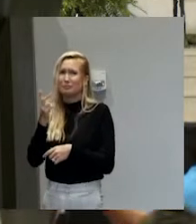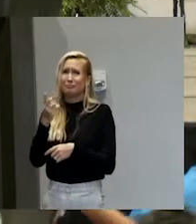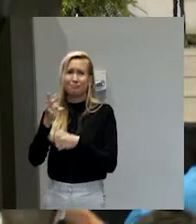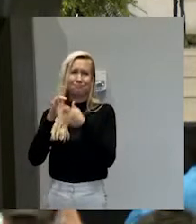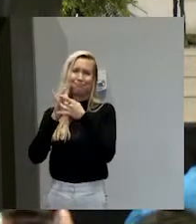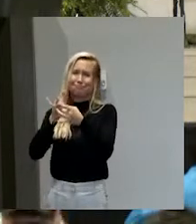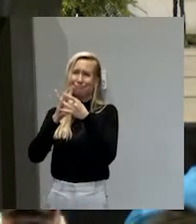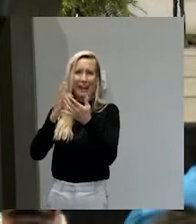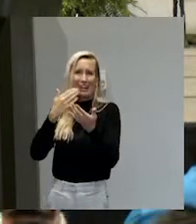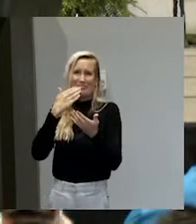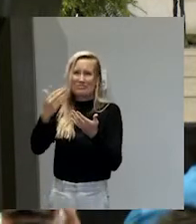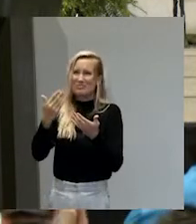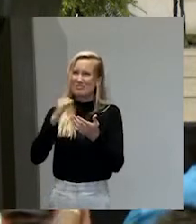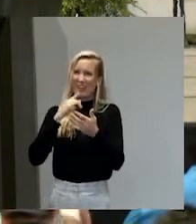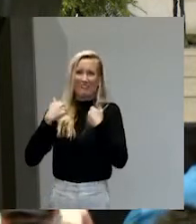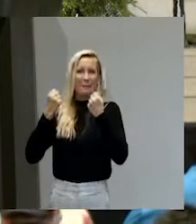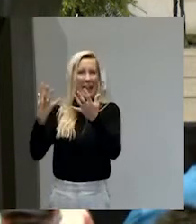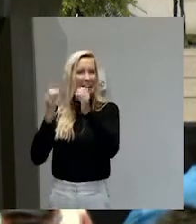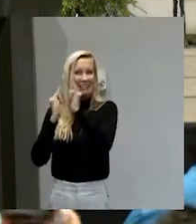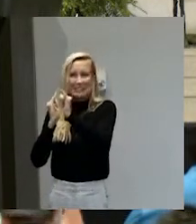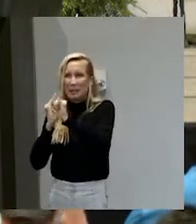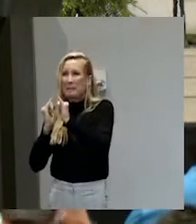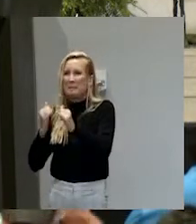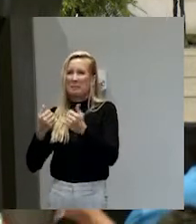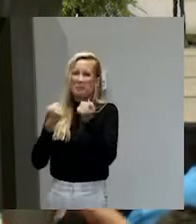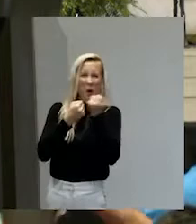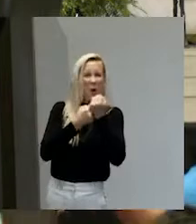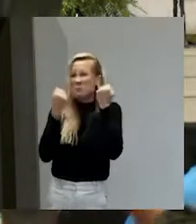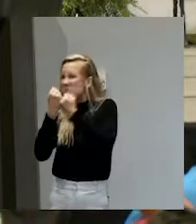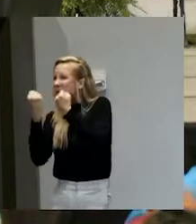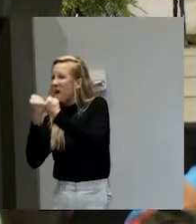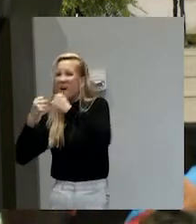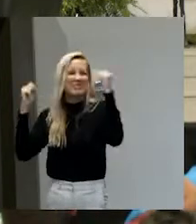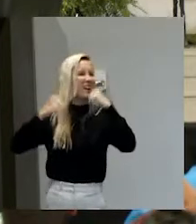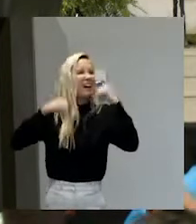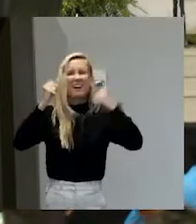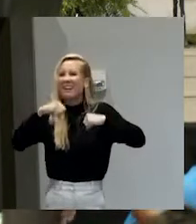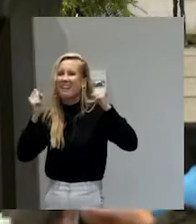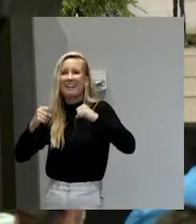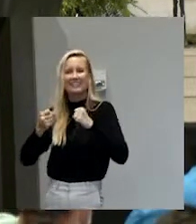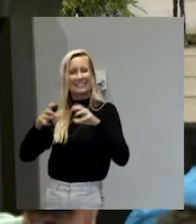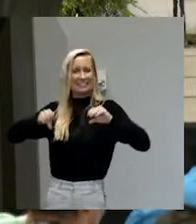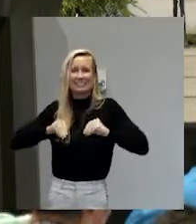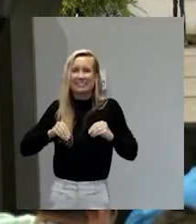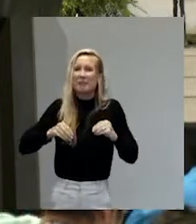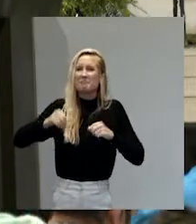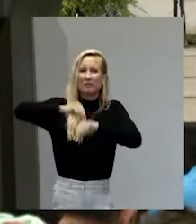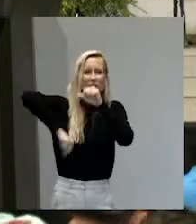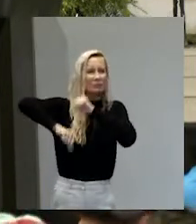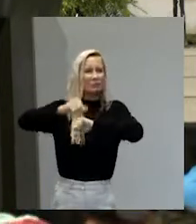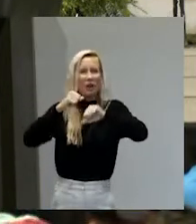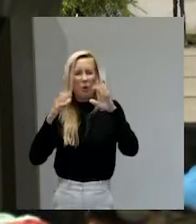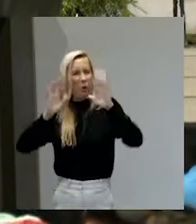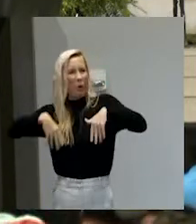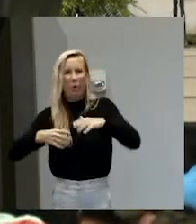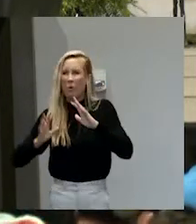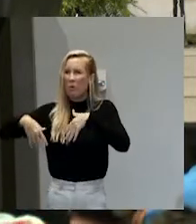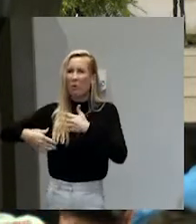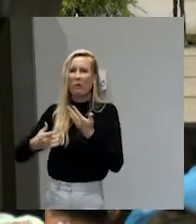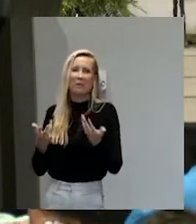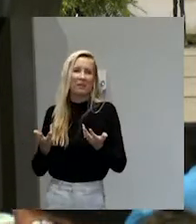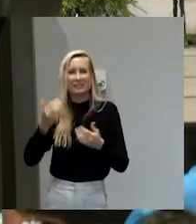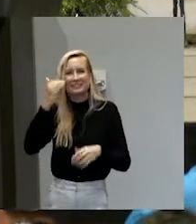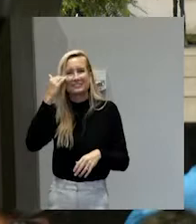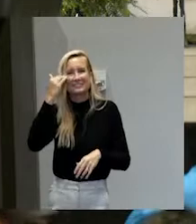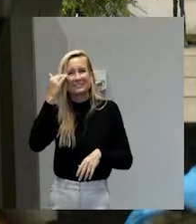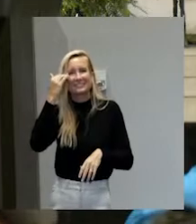takes you a minute. Right, because there's a lack of self-acceptance, right? There's a no, I want all the freedoms of everyone